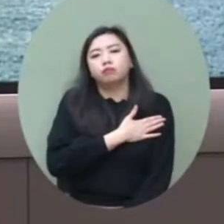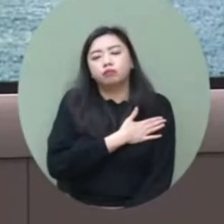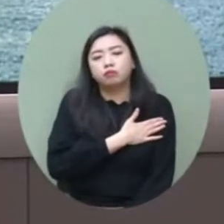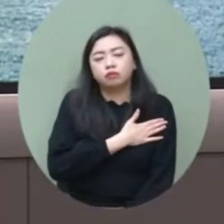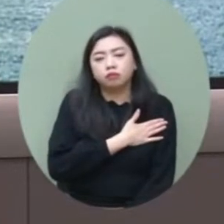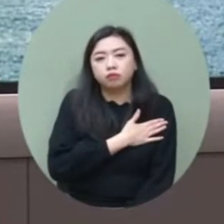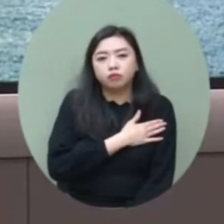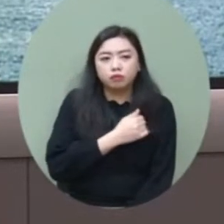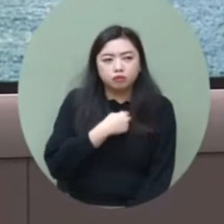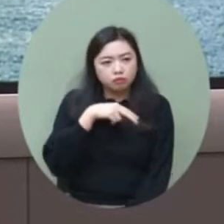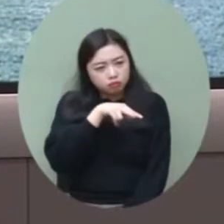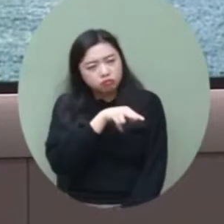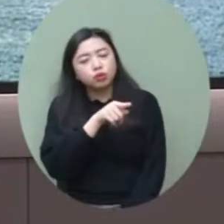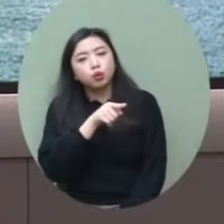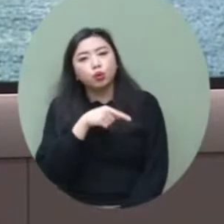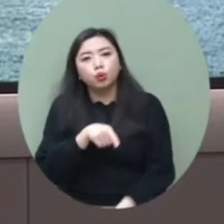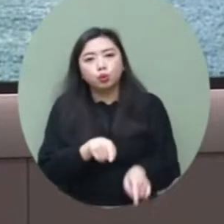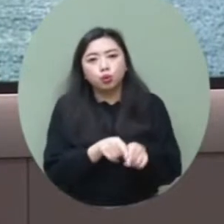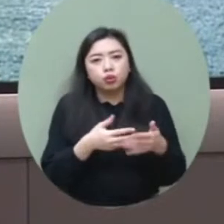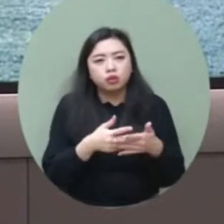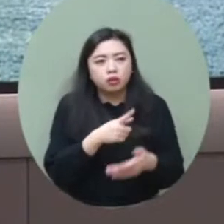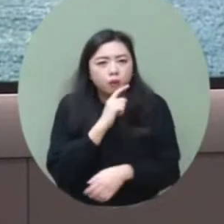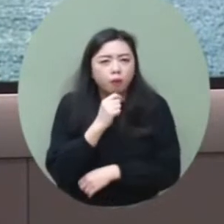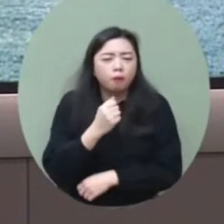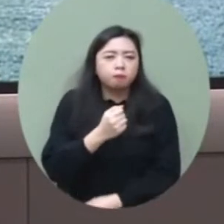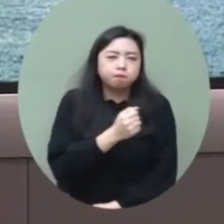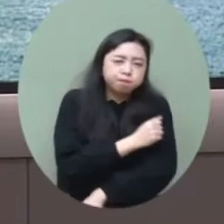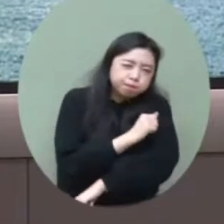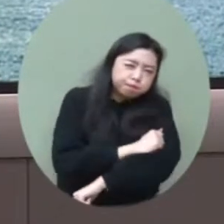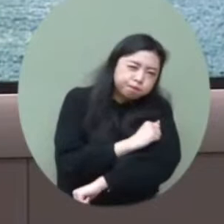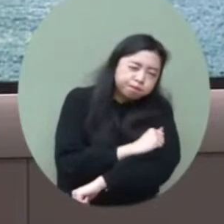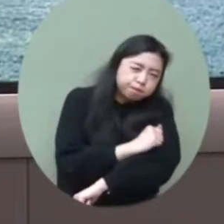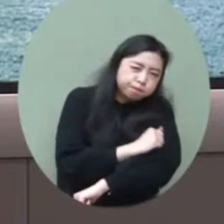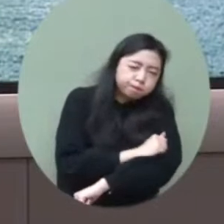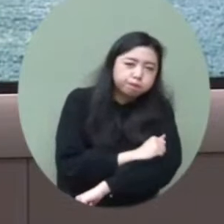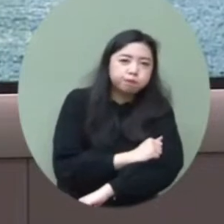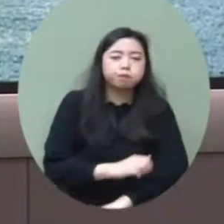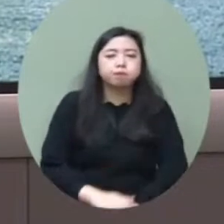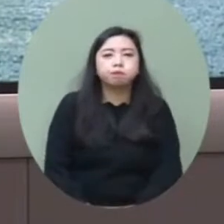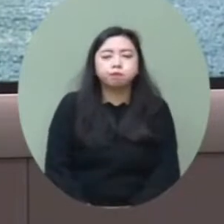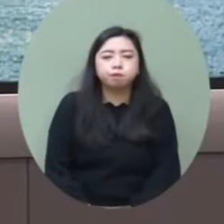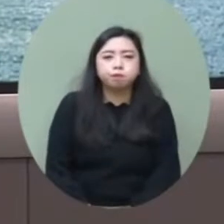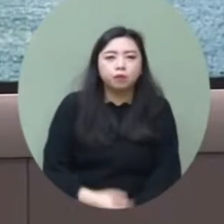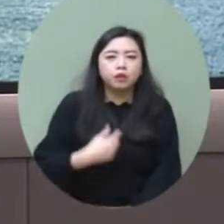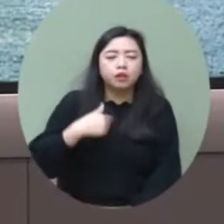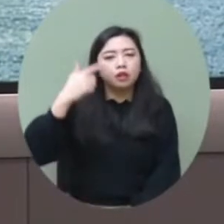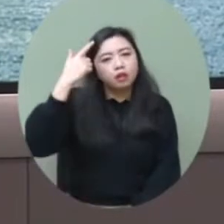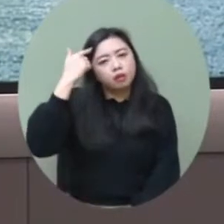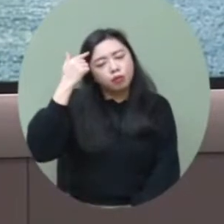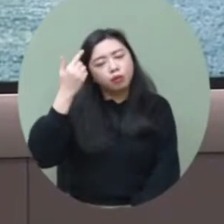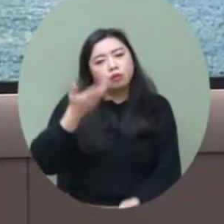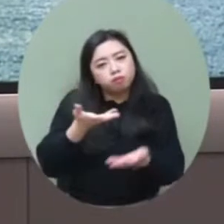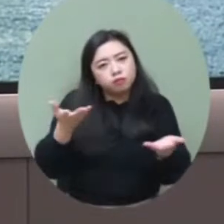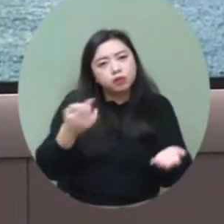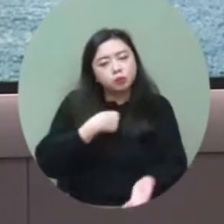our duty to offer care to patients. Our colleagues are